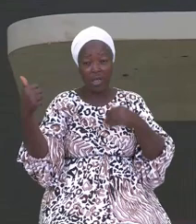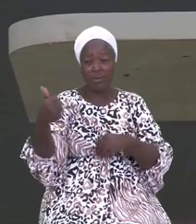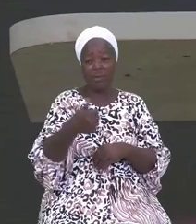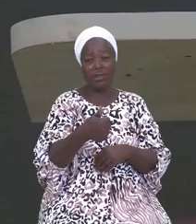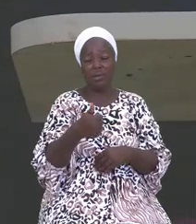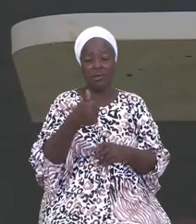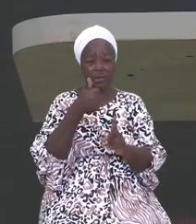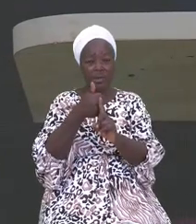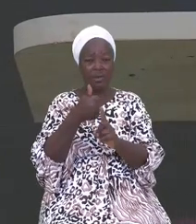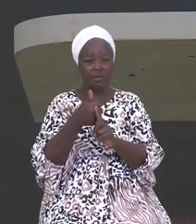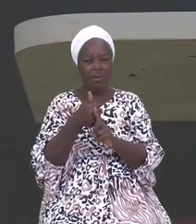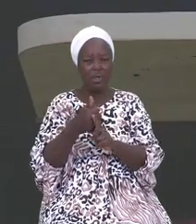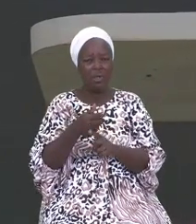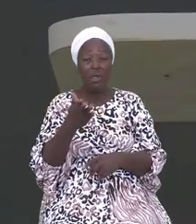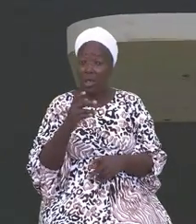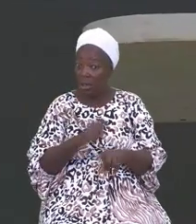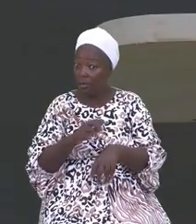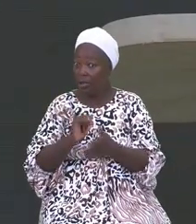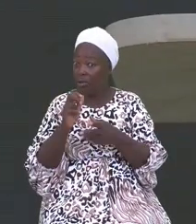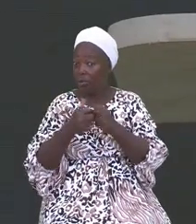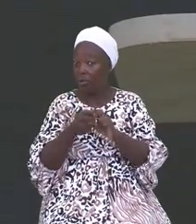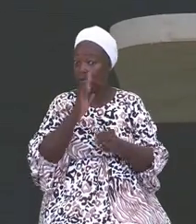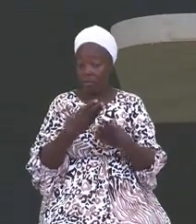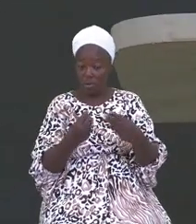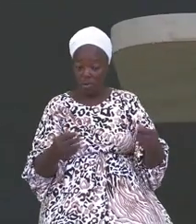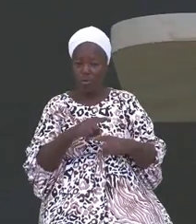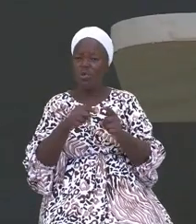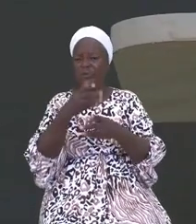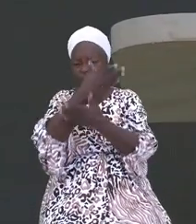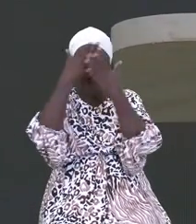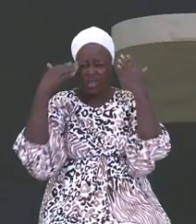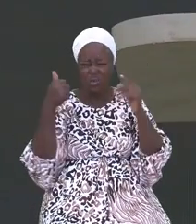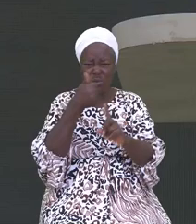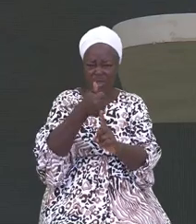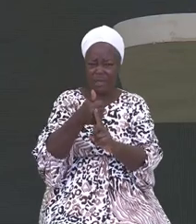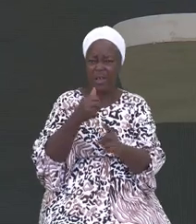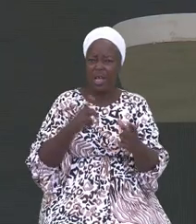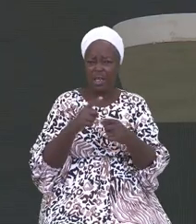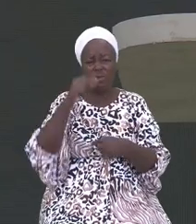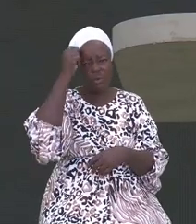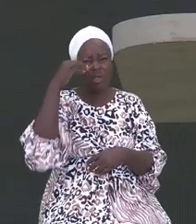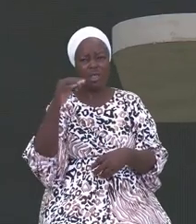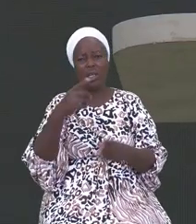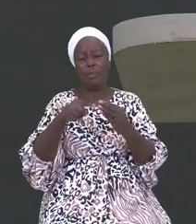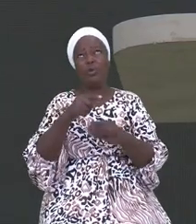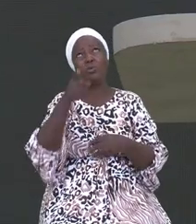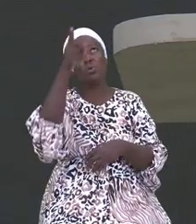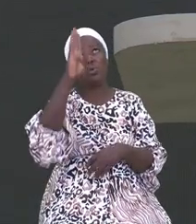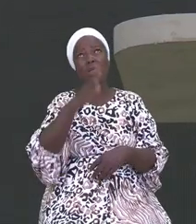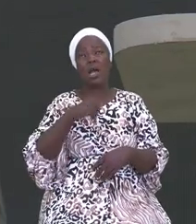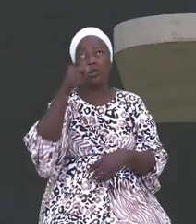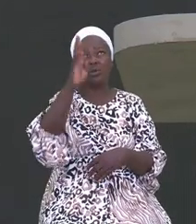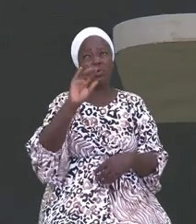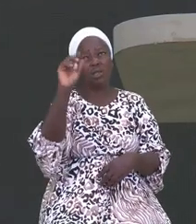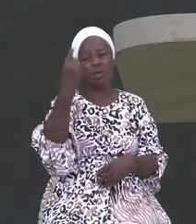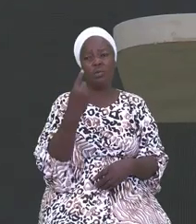your problems will be solved when you forget yourself and you think about God and God